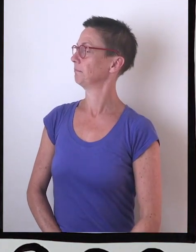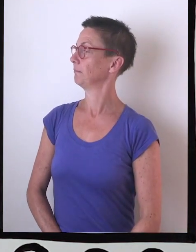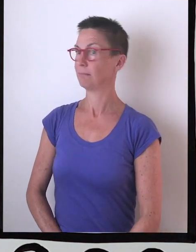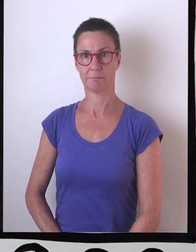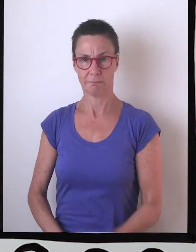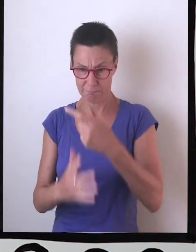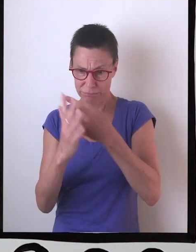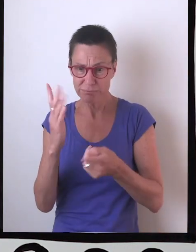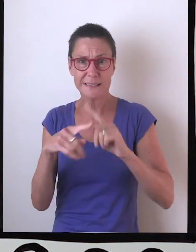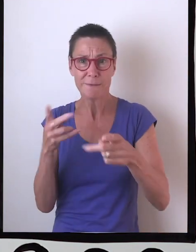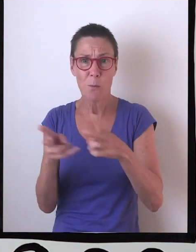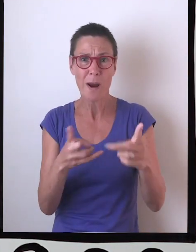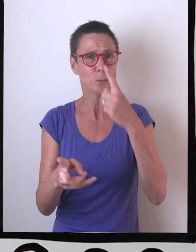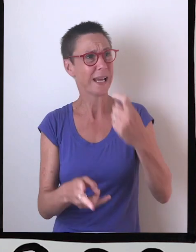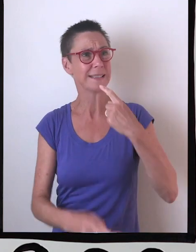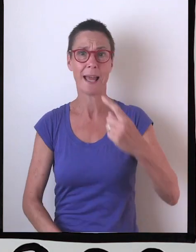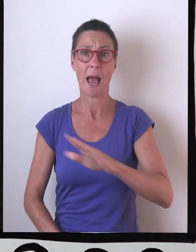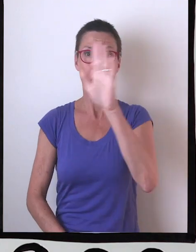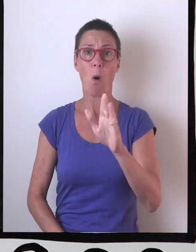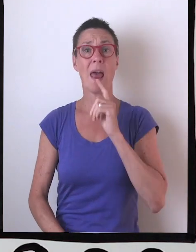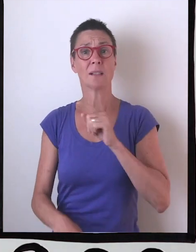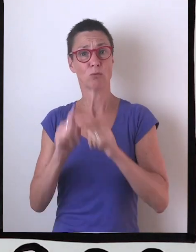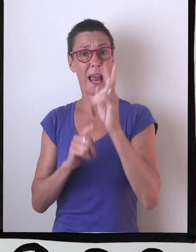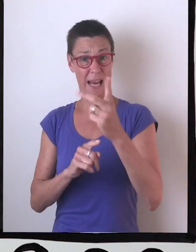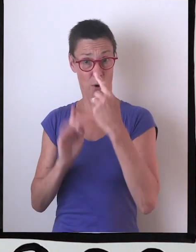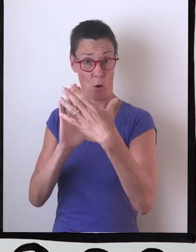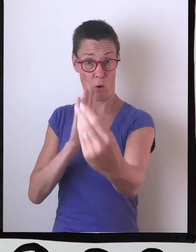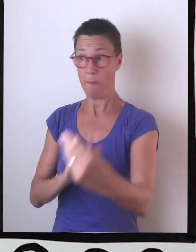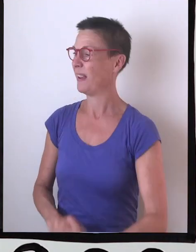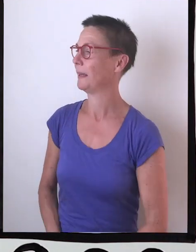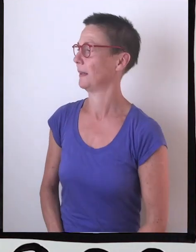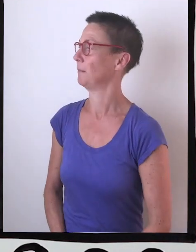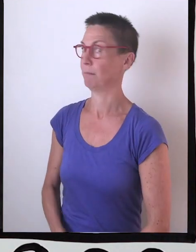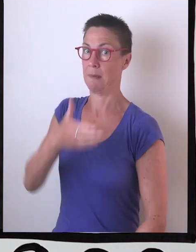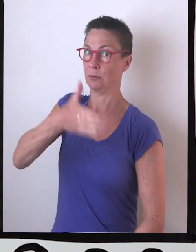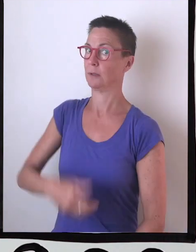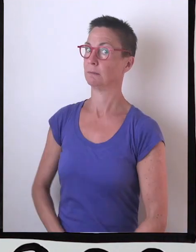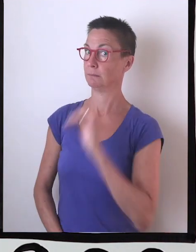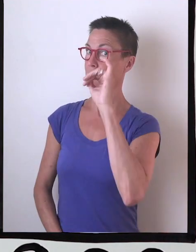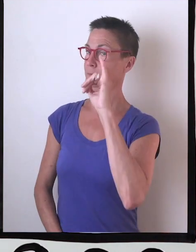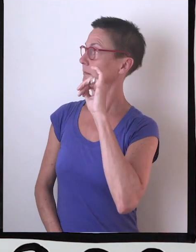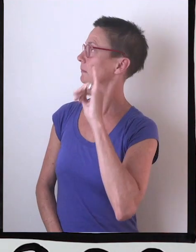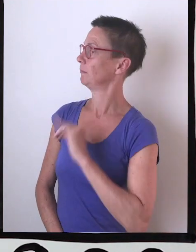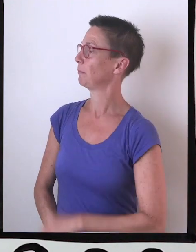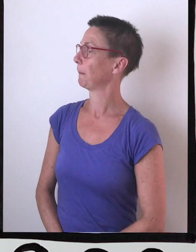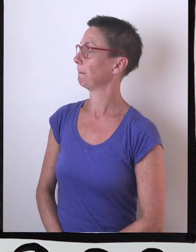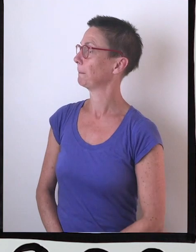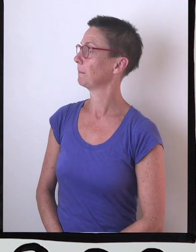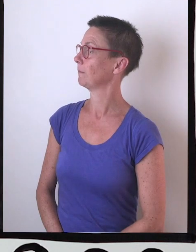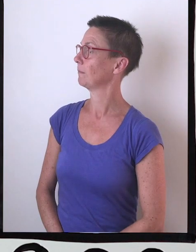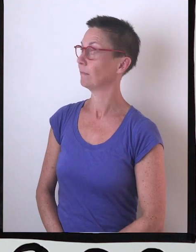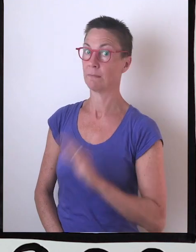Okay, cool. So those are all the different ways of saying hello. Let's do them again. Join in with us. So handshake. Pinky